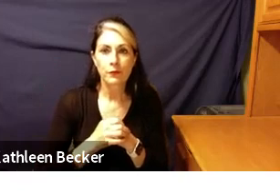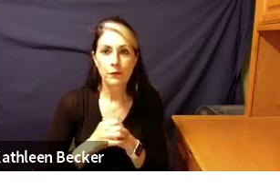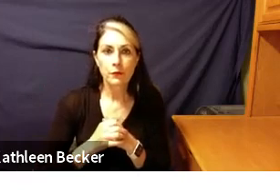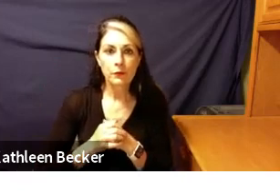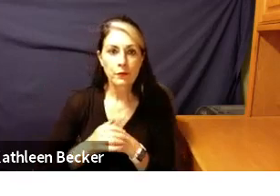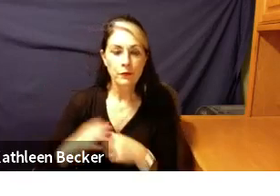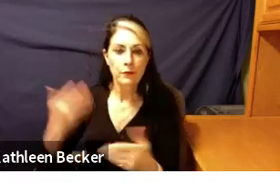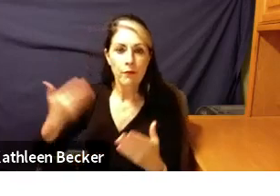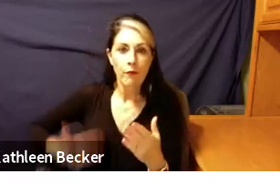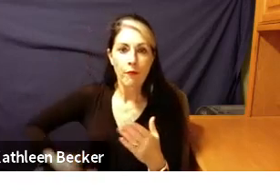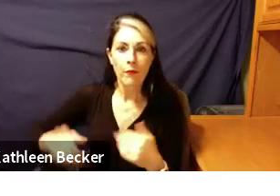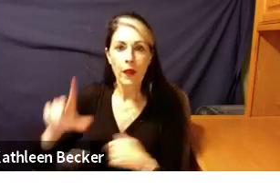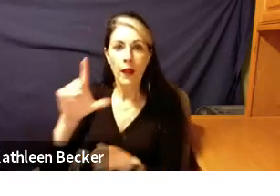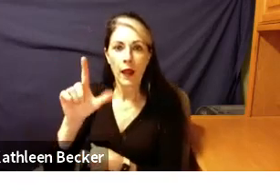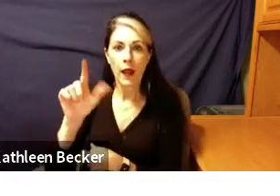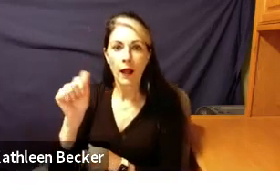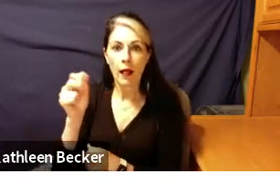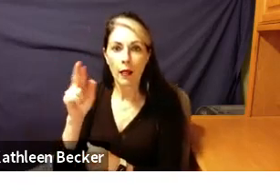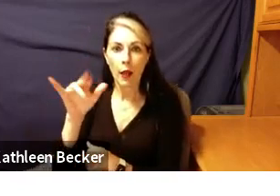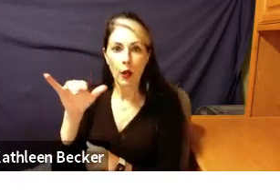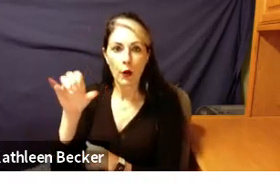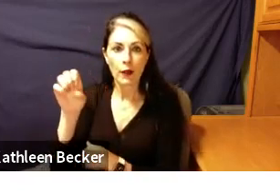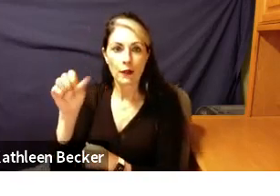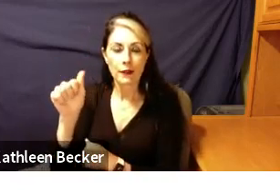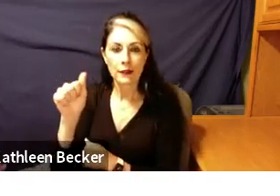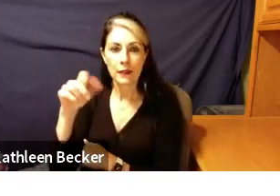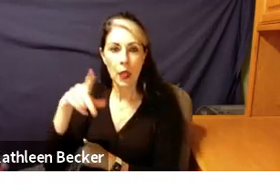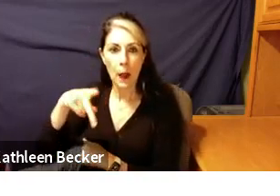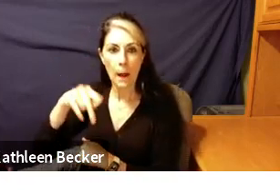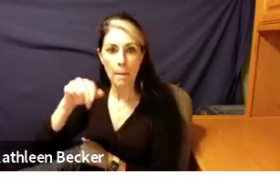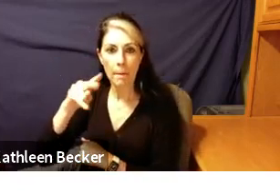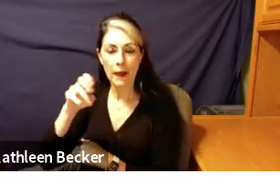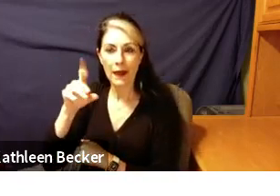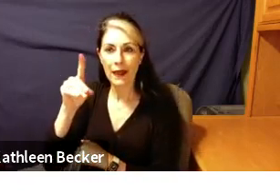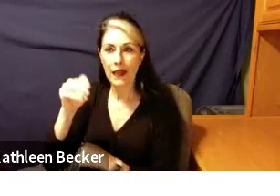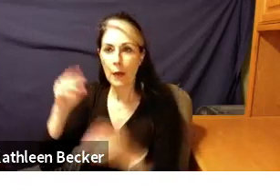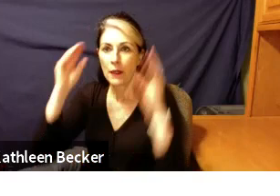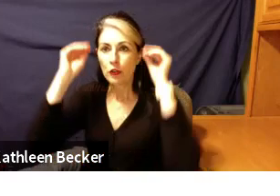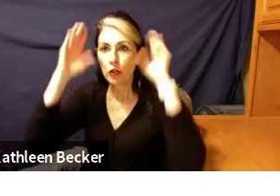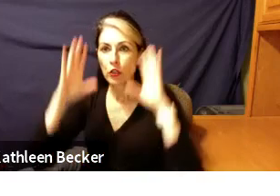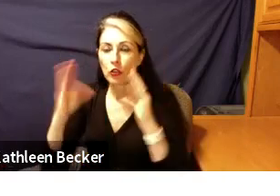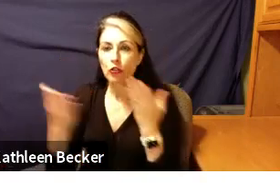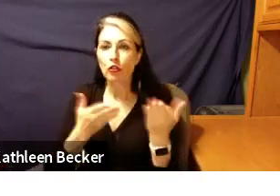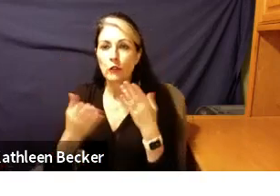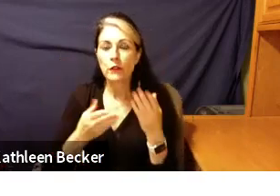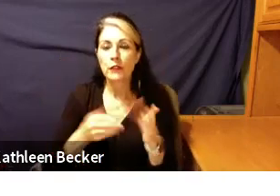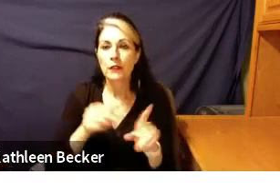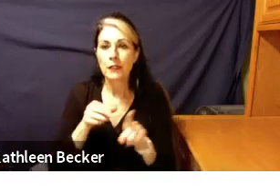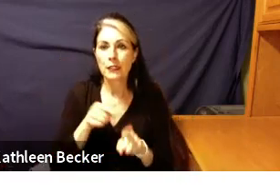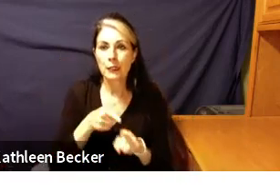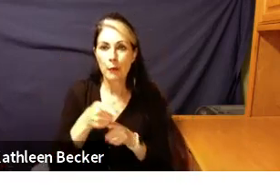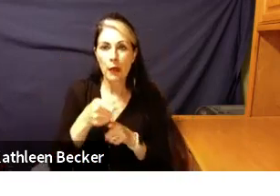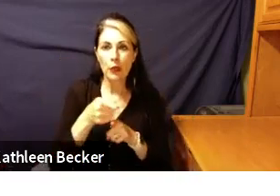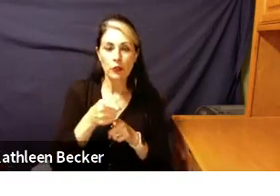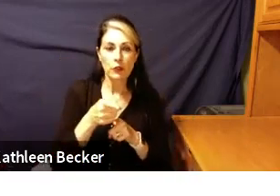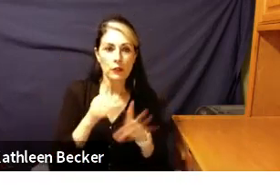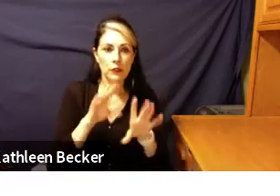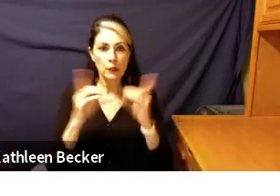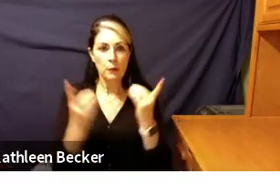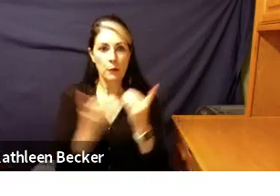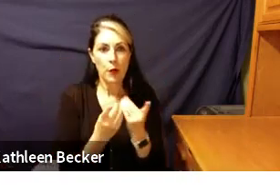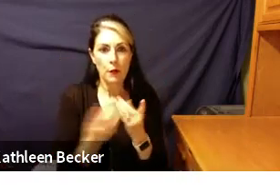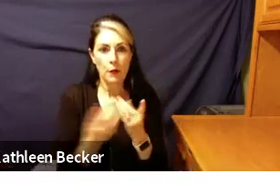My name is Larissa Pineda. I'm an instructional services specialist with the Department of Innovation and Learner